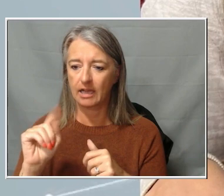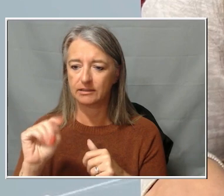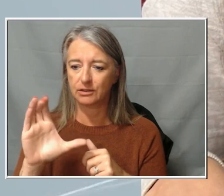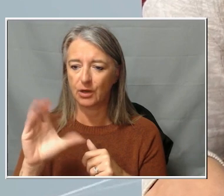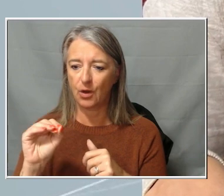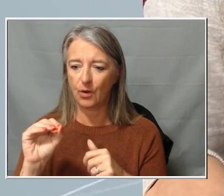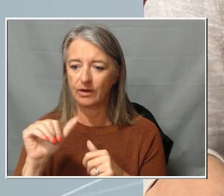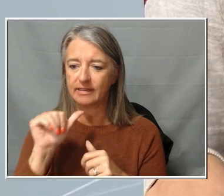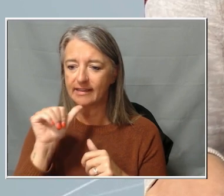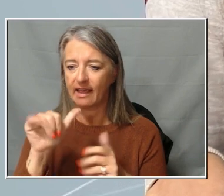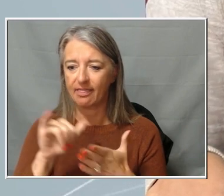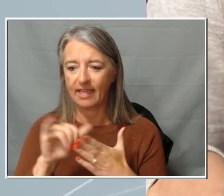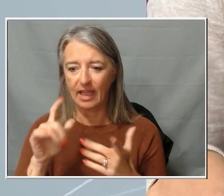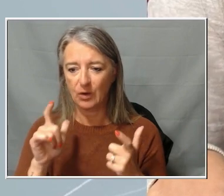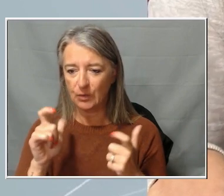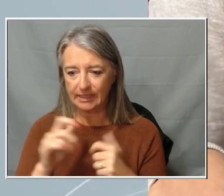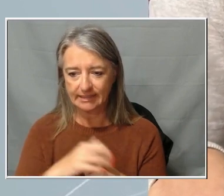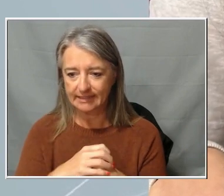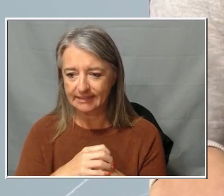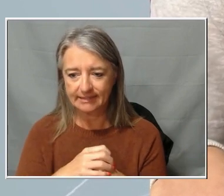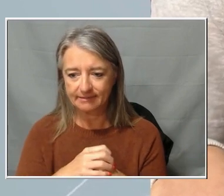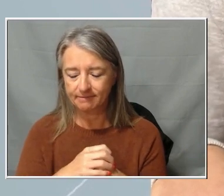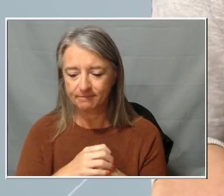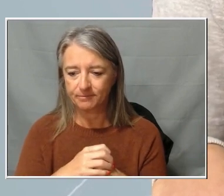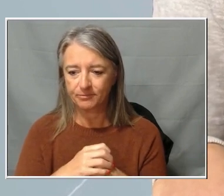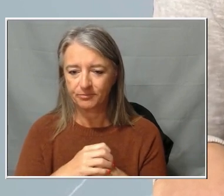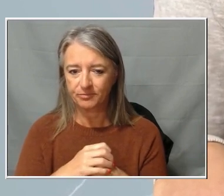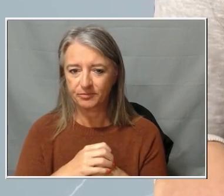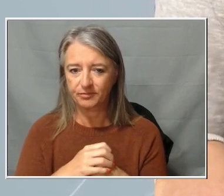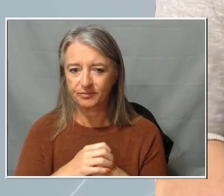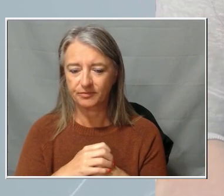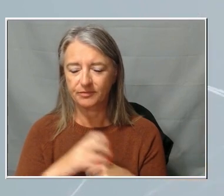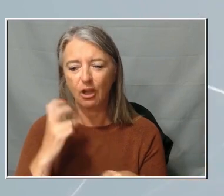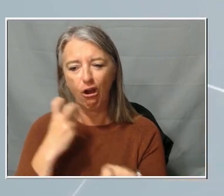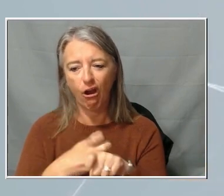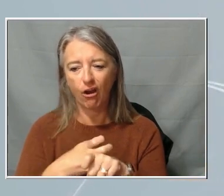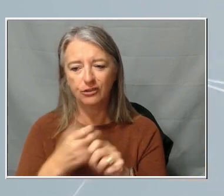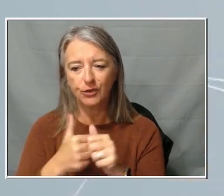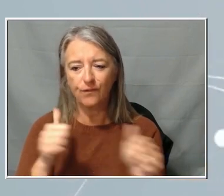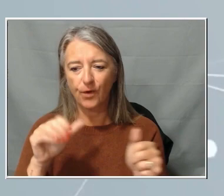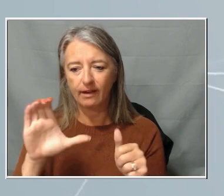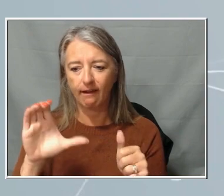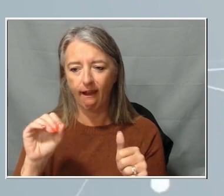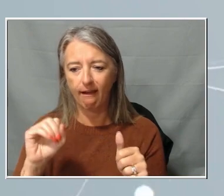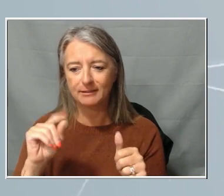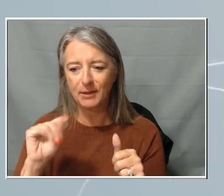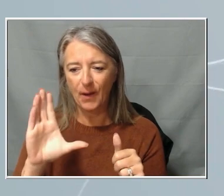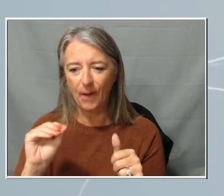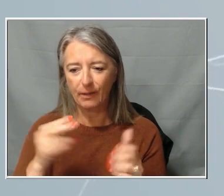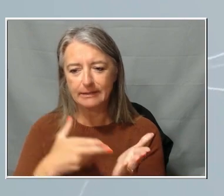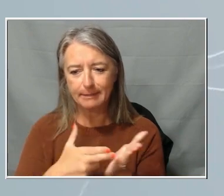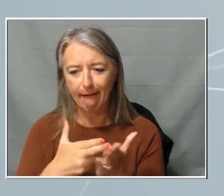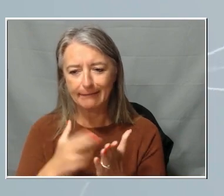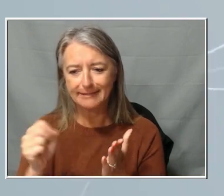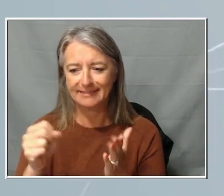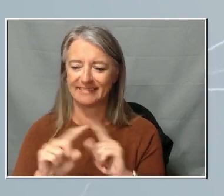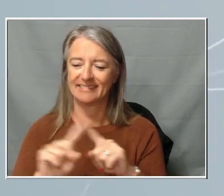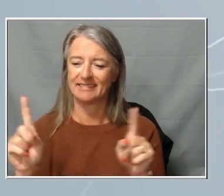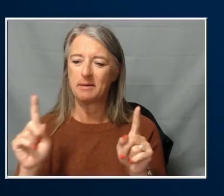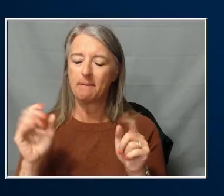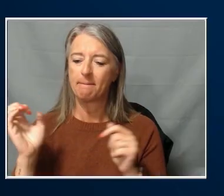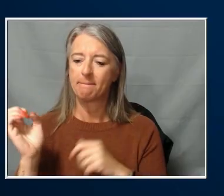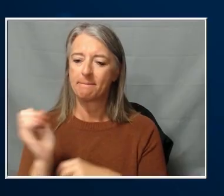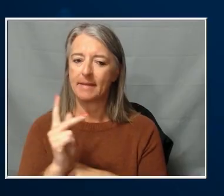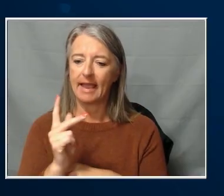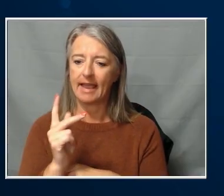that quick. It's hard to stay away from Costco. Yeah, let's just be honest. But no, I was able to get back,